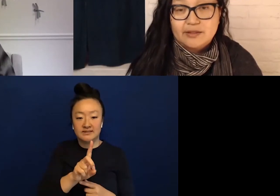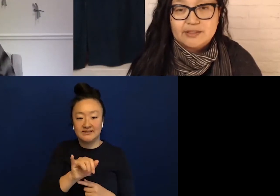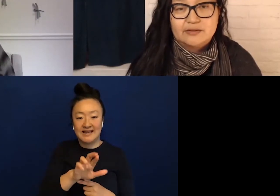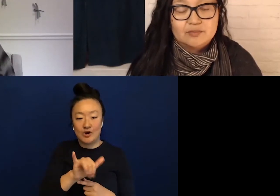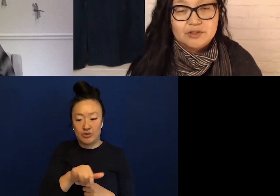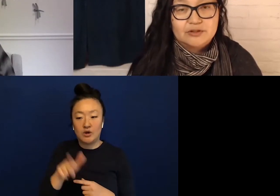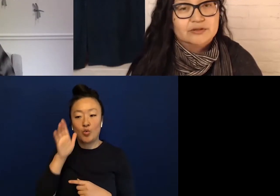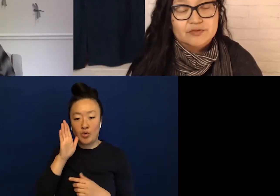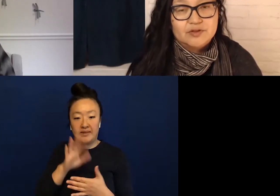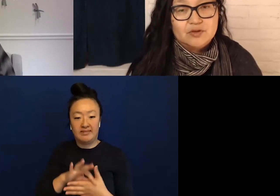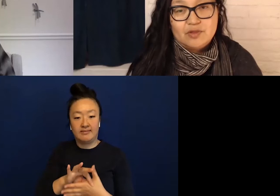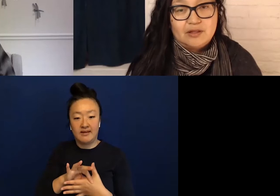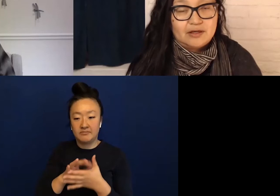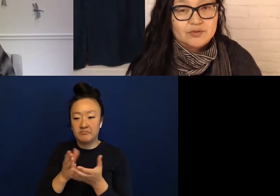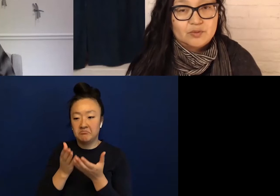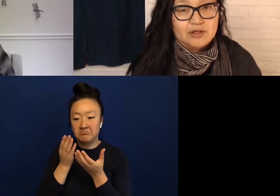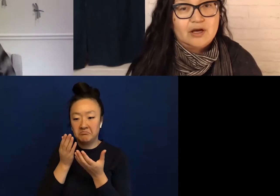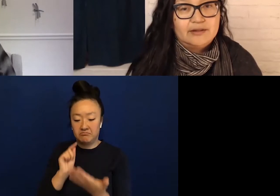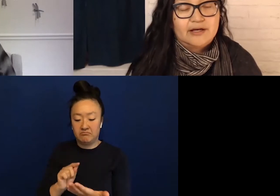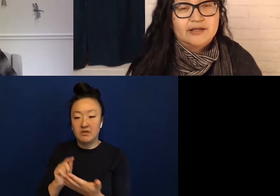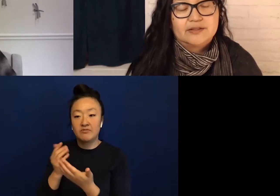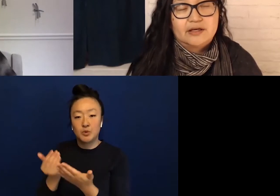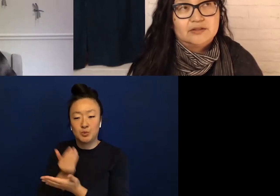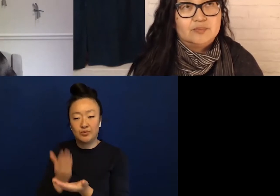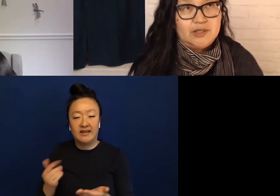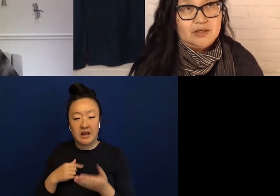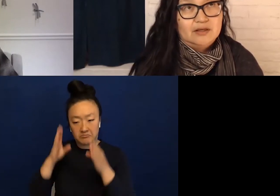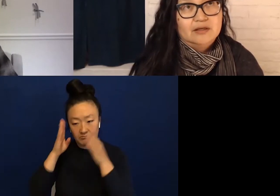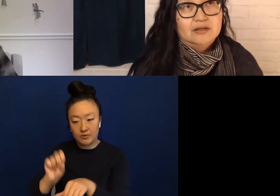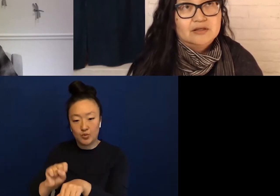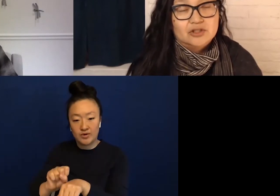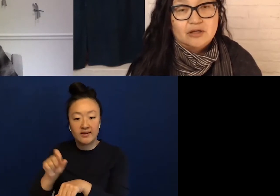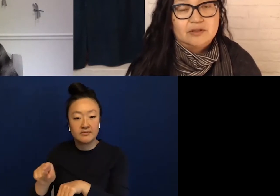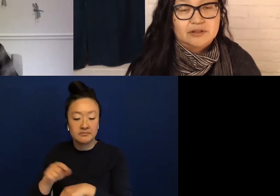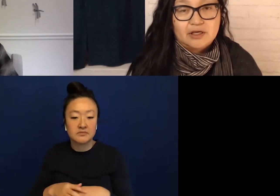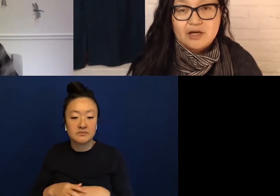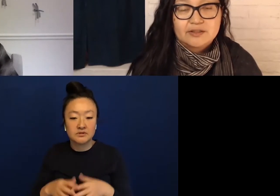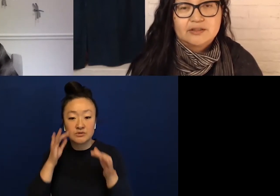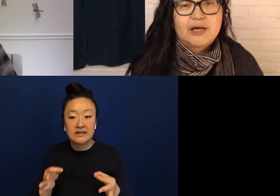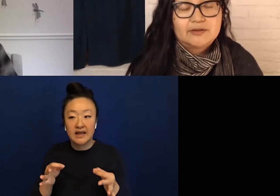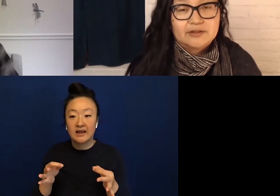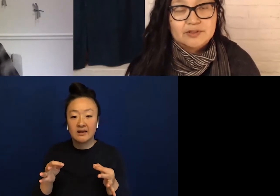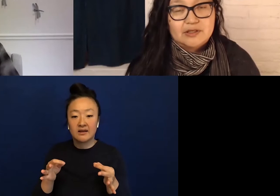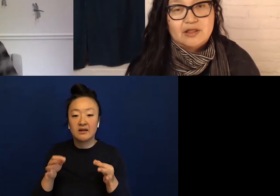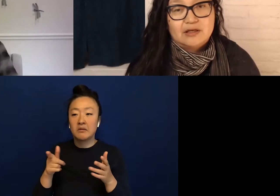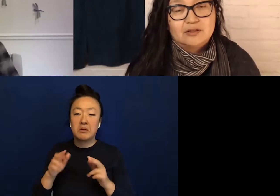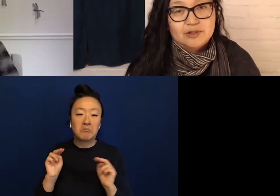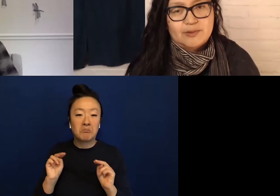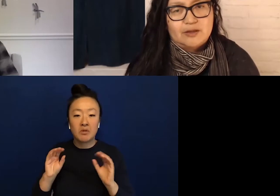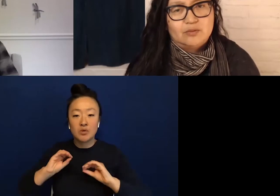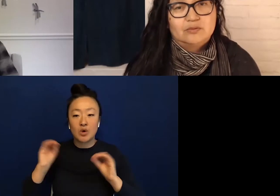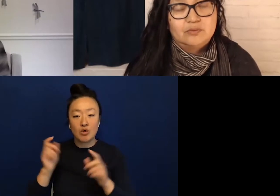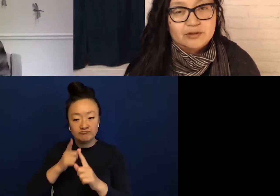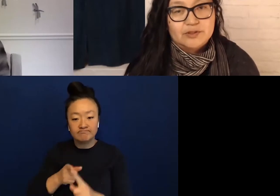the content or the material of this new thing that I was working on, that I decided to be genre agnostic about. I wasn't going to think too